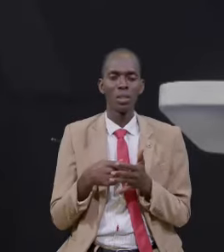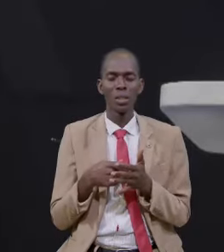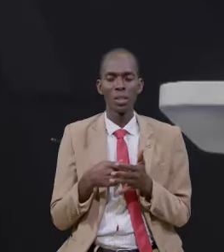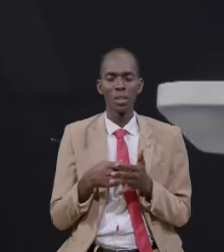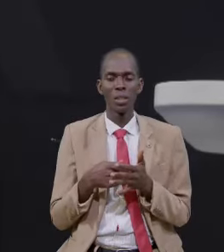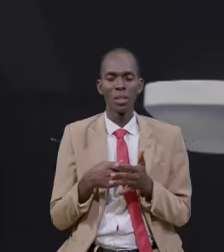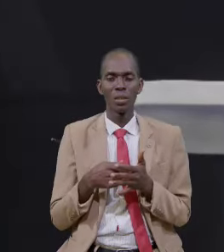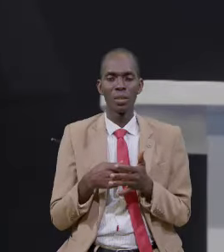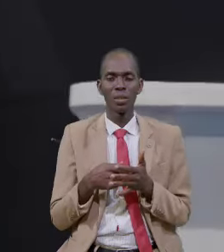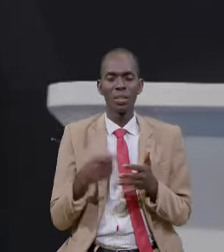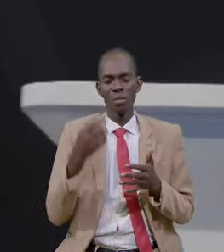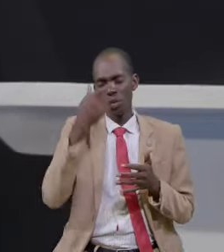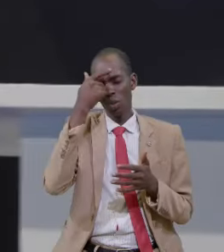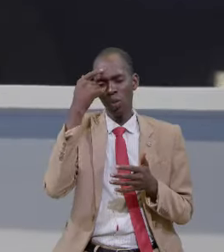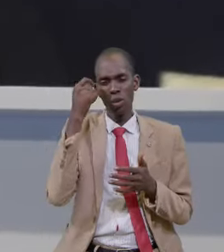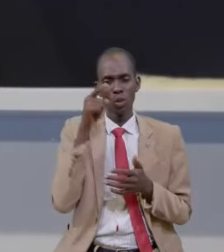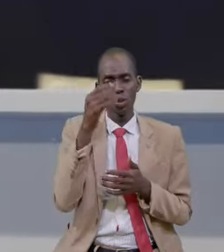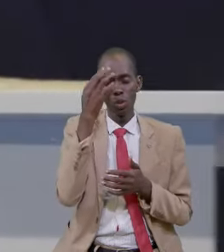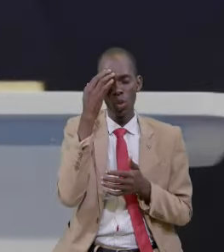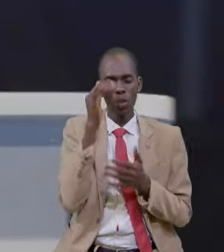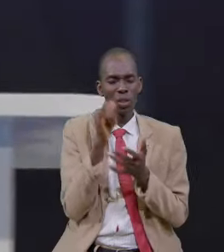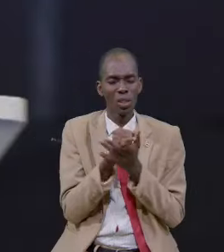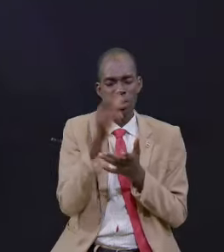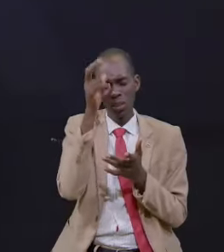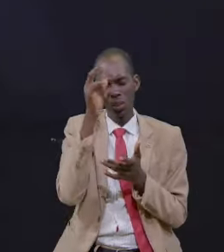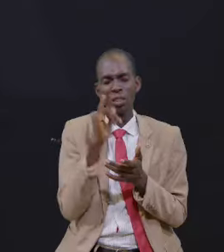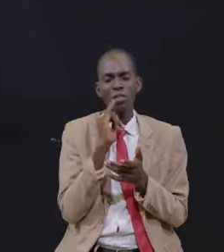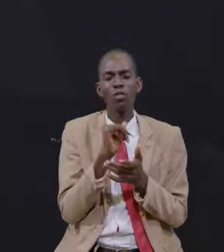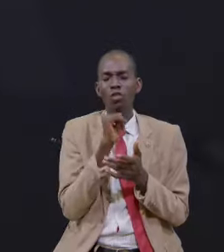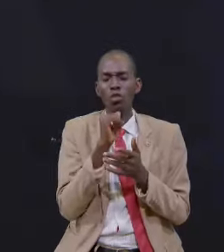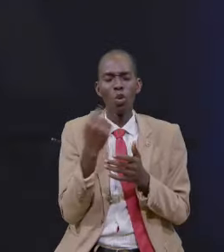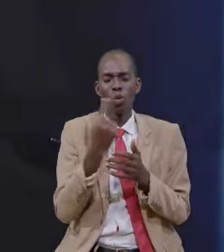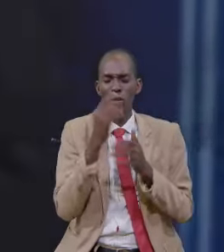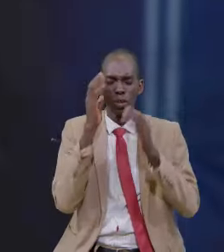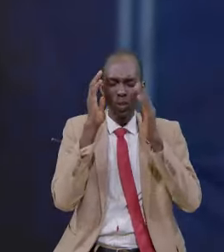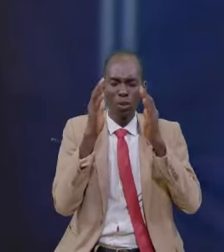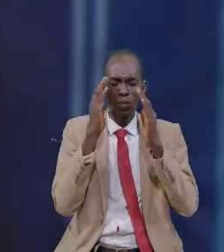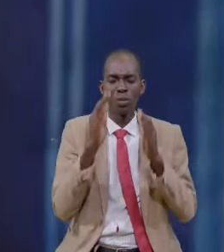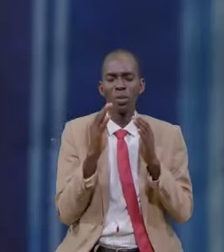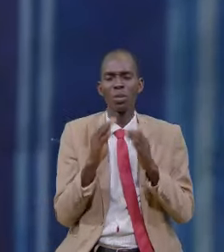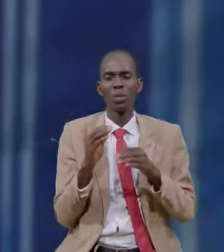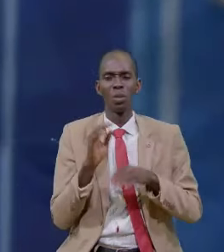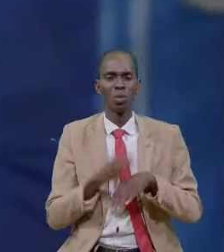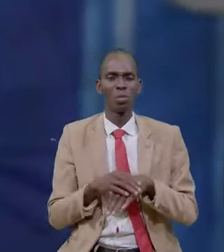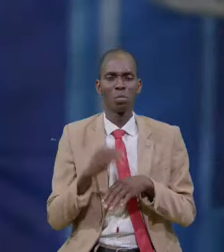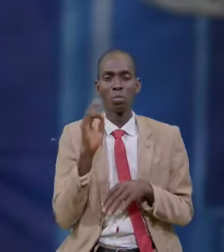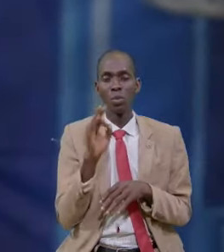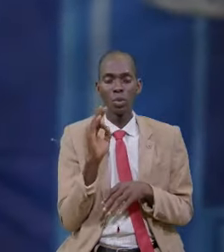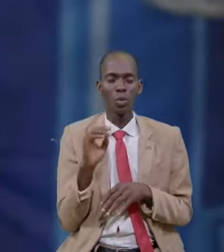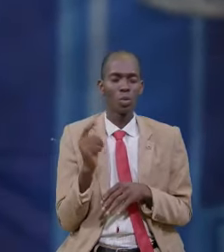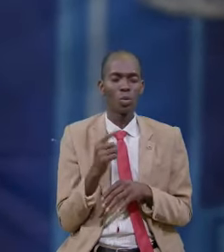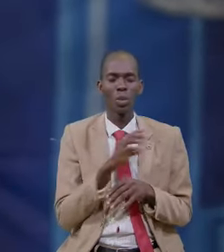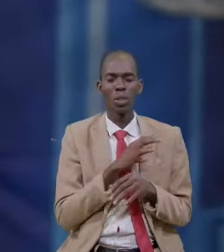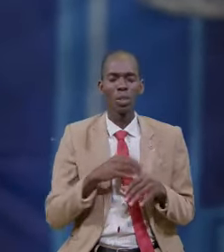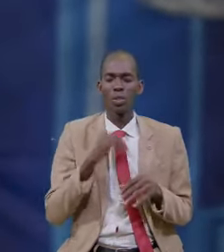cancer. Because, you know, Satan is not interested in vision, in dream. Satan is not interested